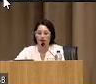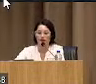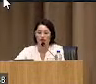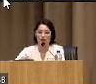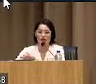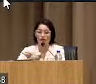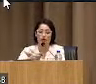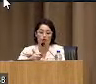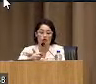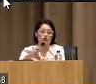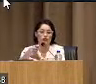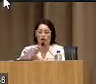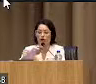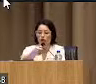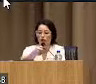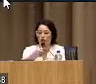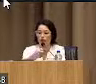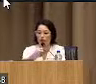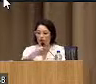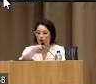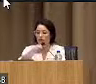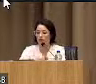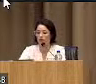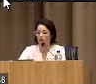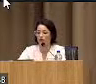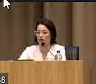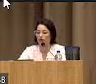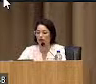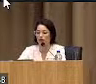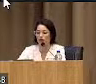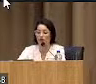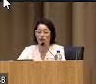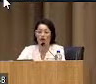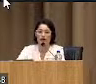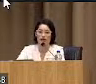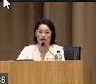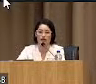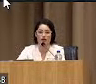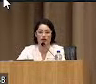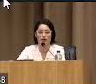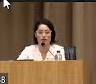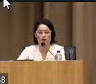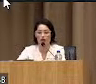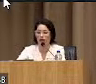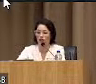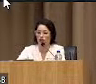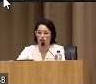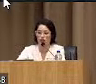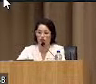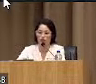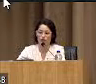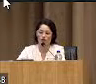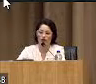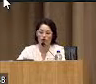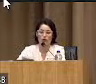2020, and we were structuring throughout time. So